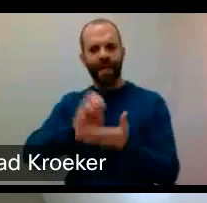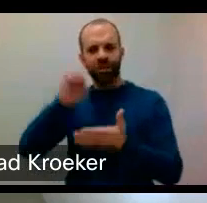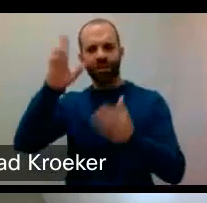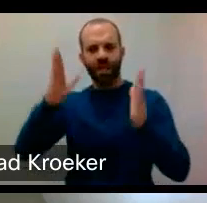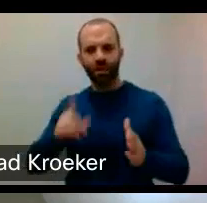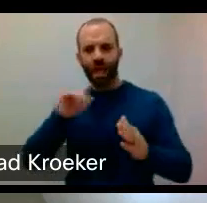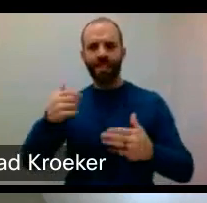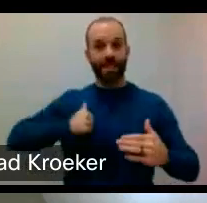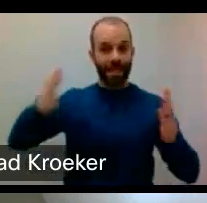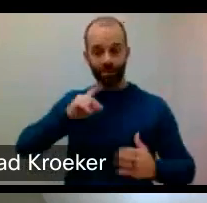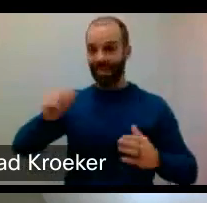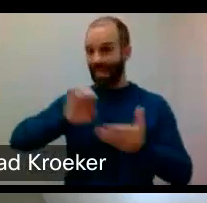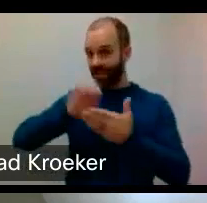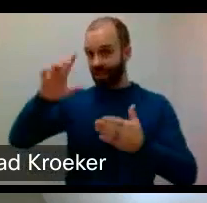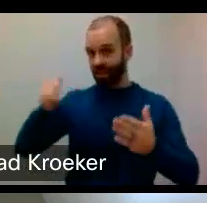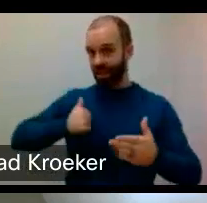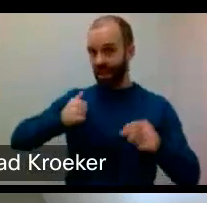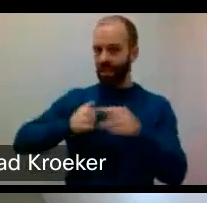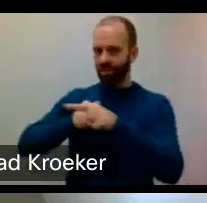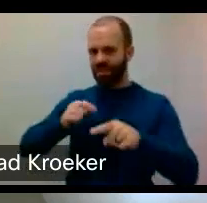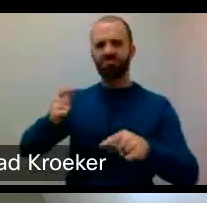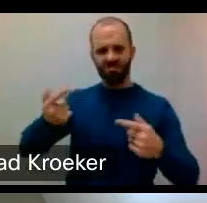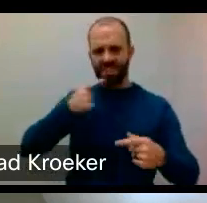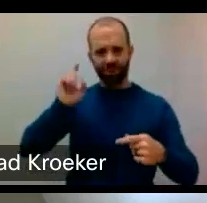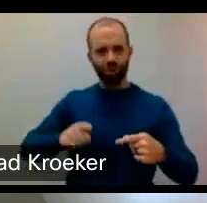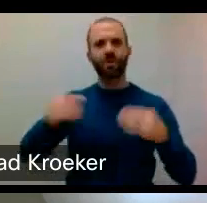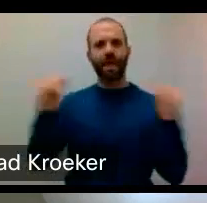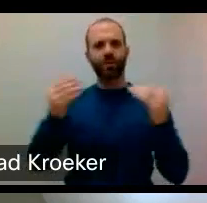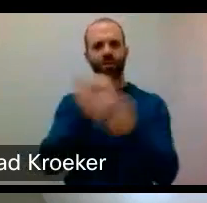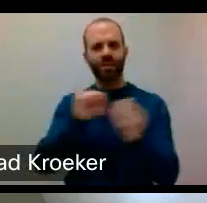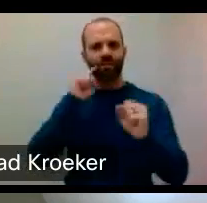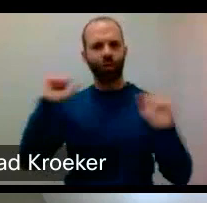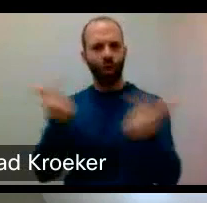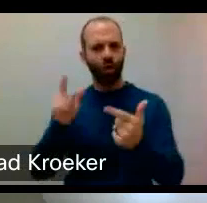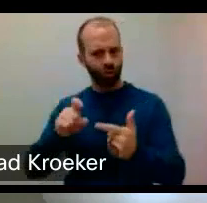because education in Canada claims to be and should be equitable and safe for all.